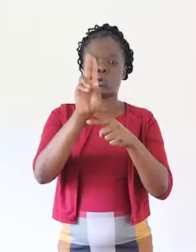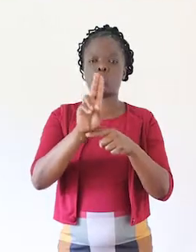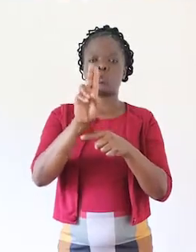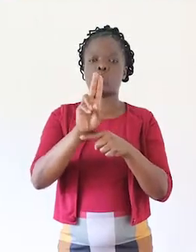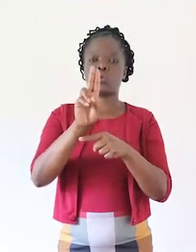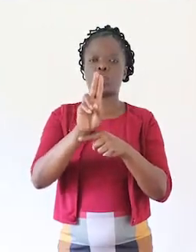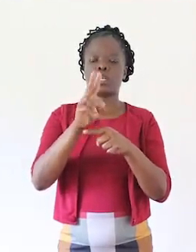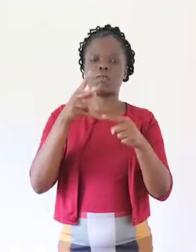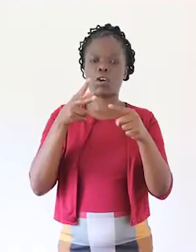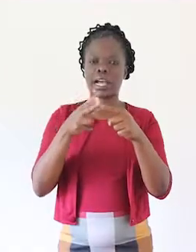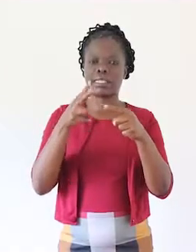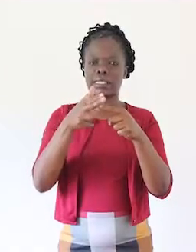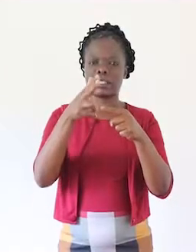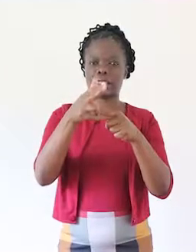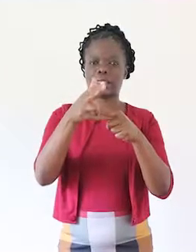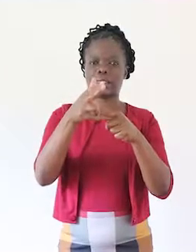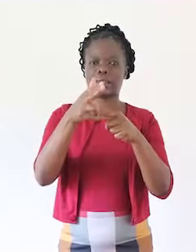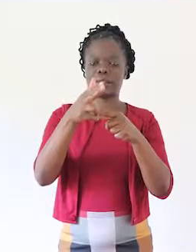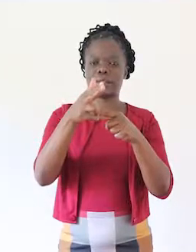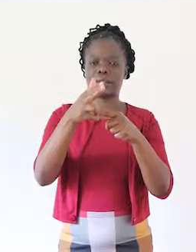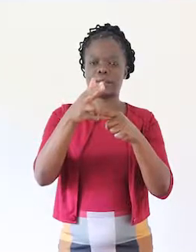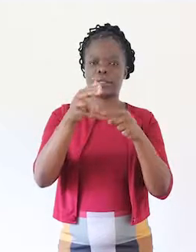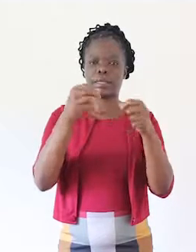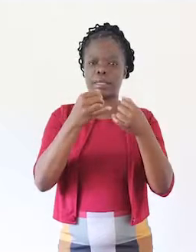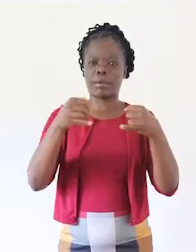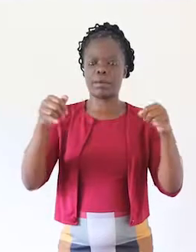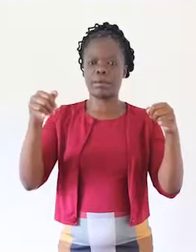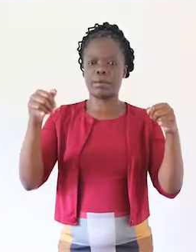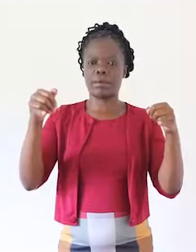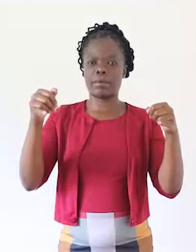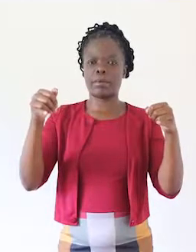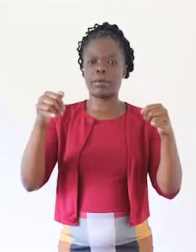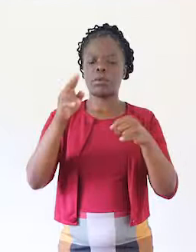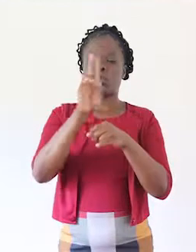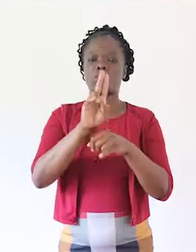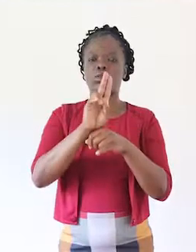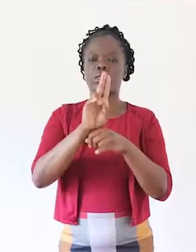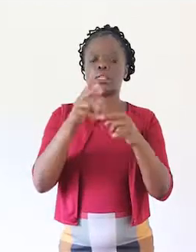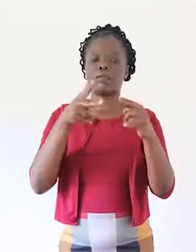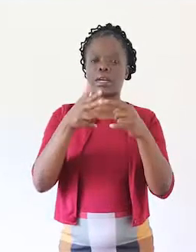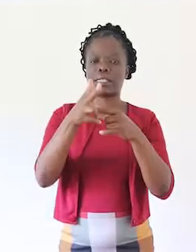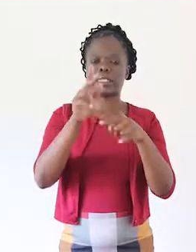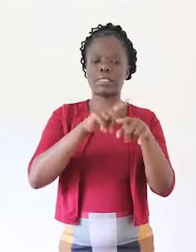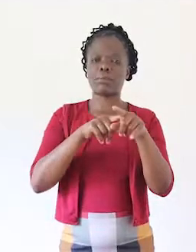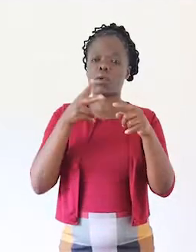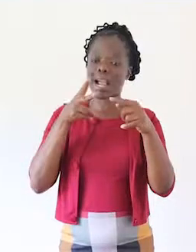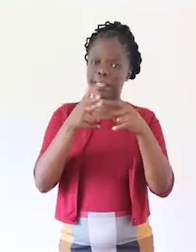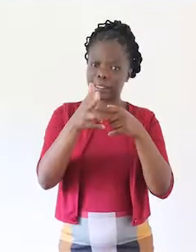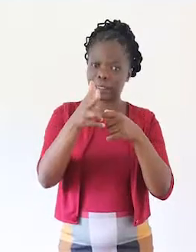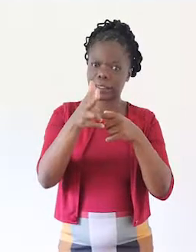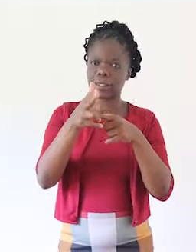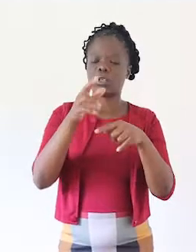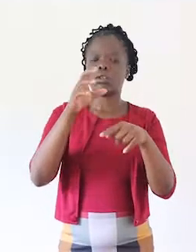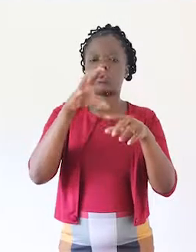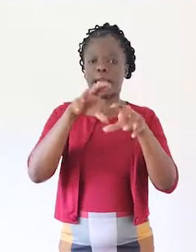We use it for cutting the yarn. This one. So we use it for cutting. So when you are